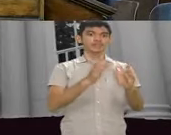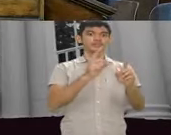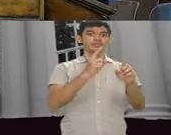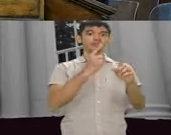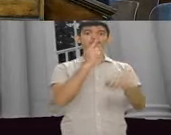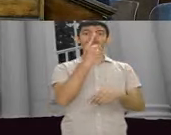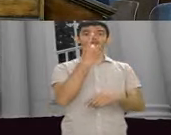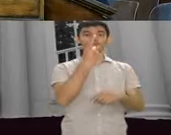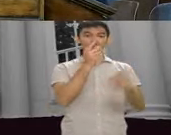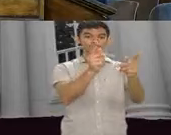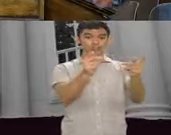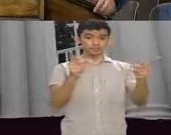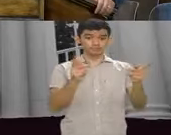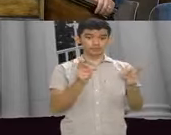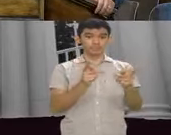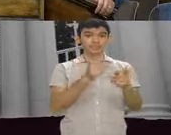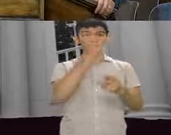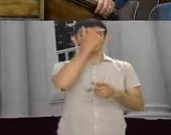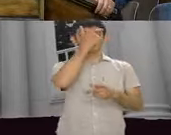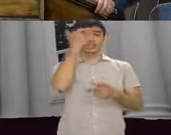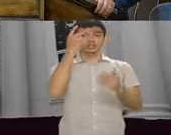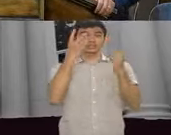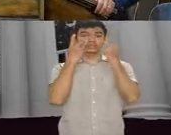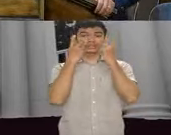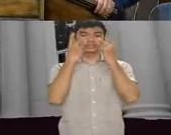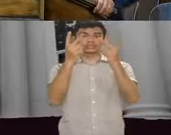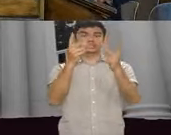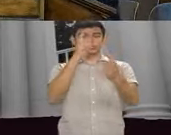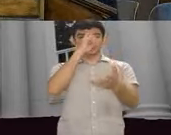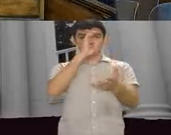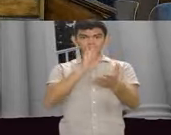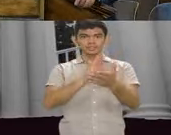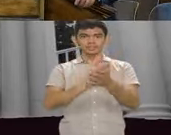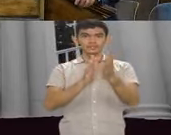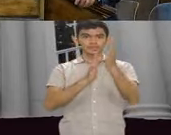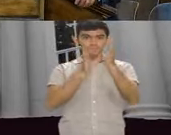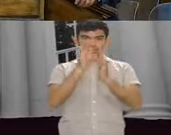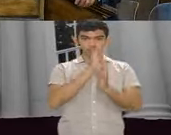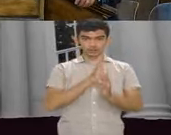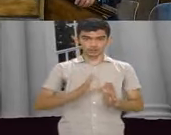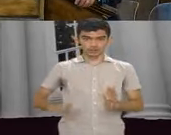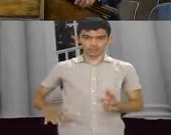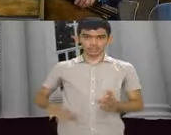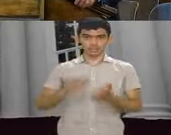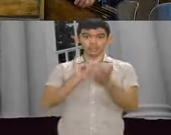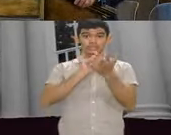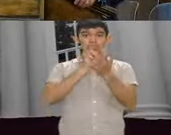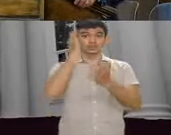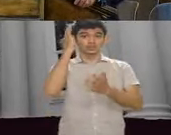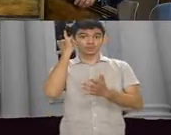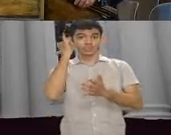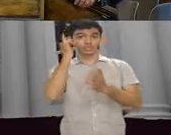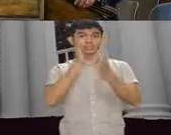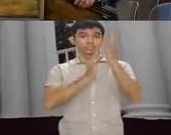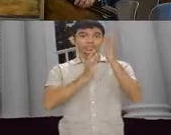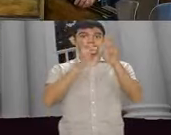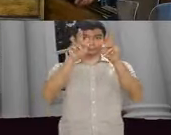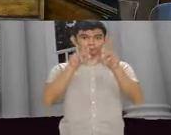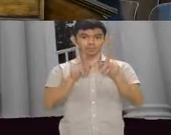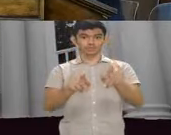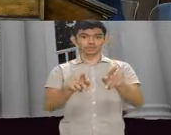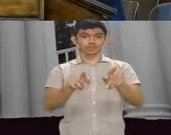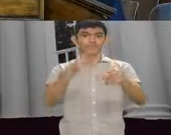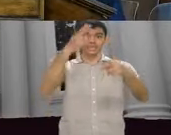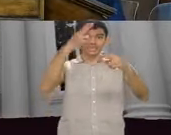Christ. They shared Christ. That's why they were called Christians. And that is why a person is called a